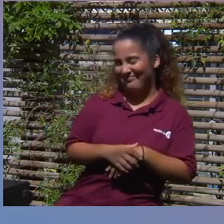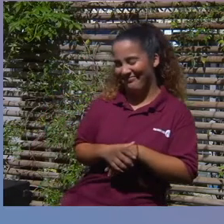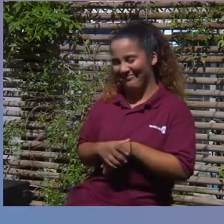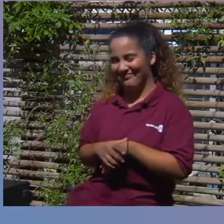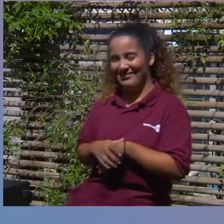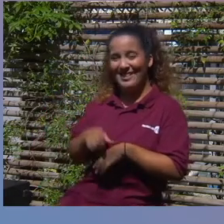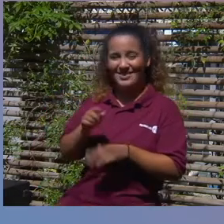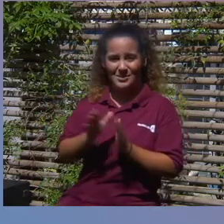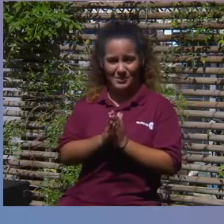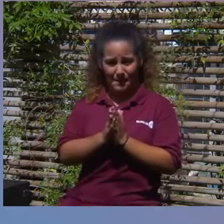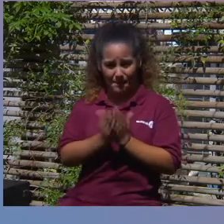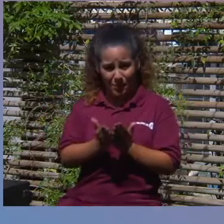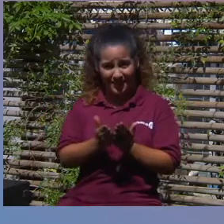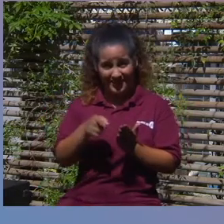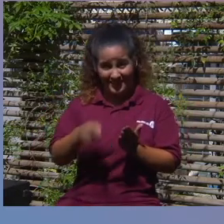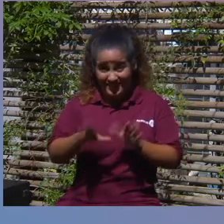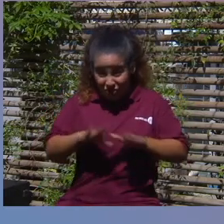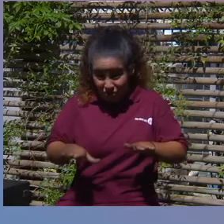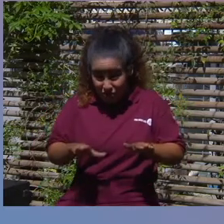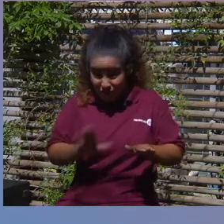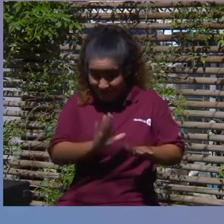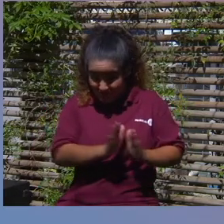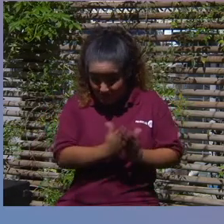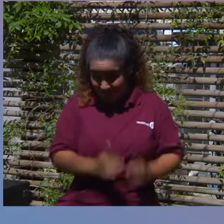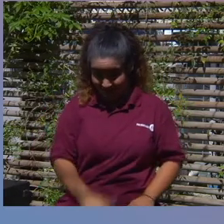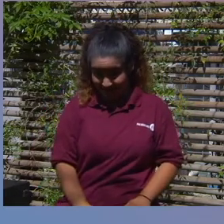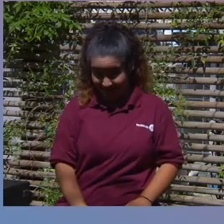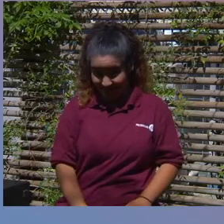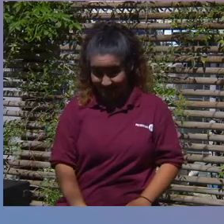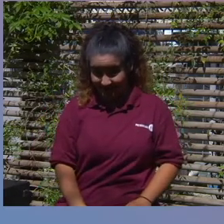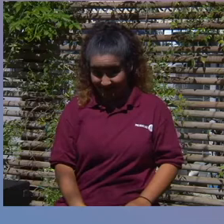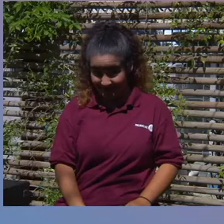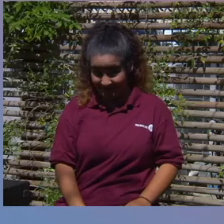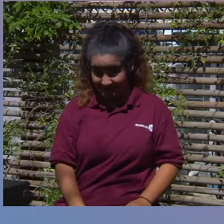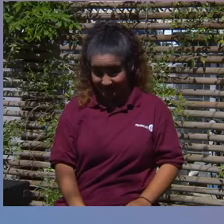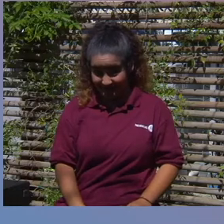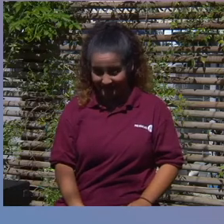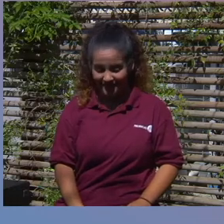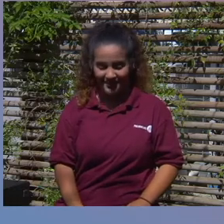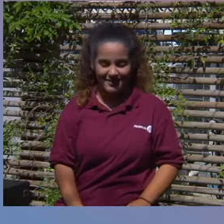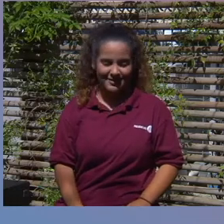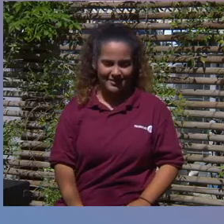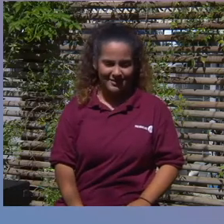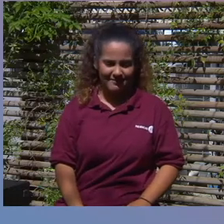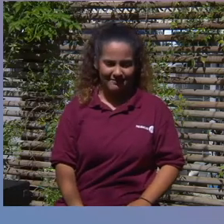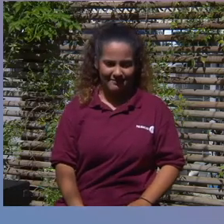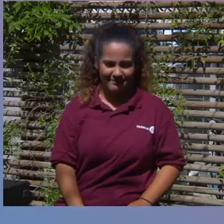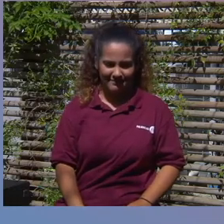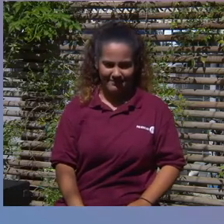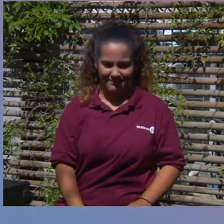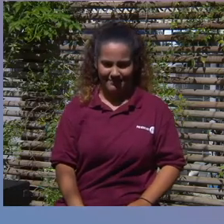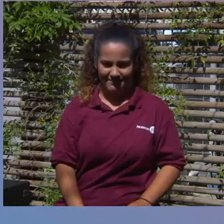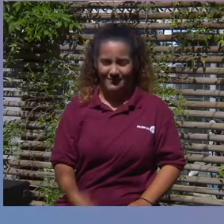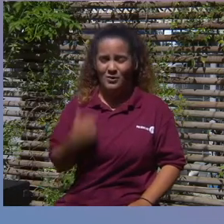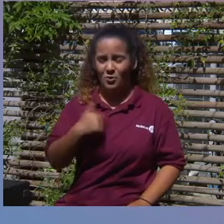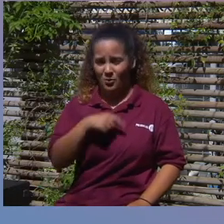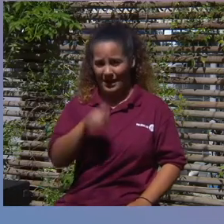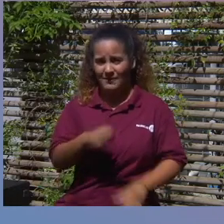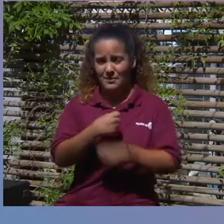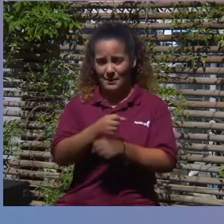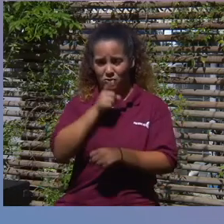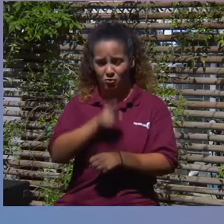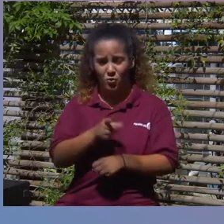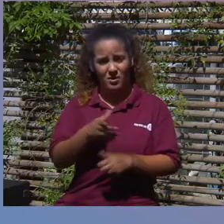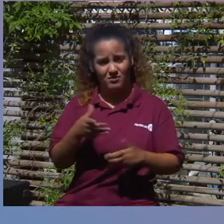This was a book. This was a children's book. Mm. So we have to make sure that we